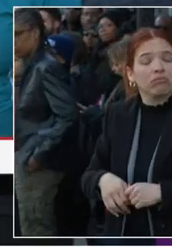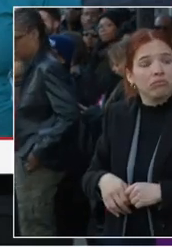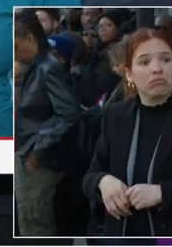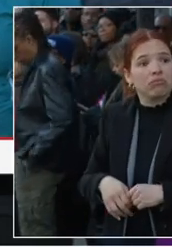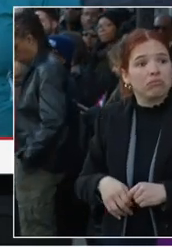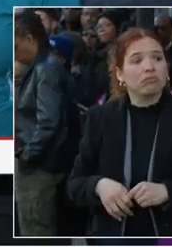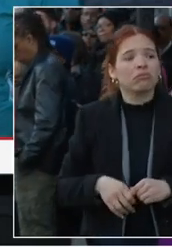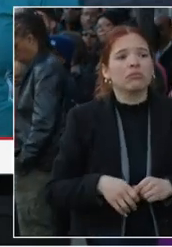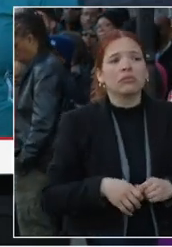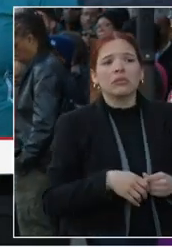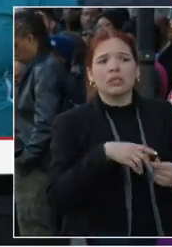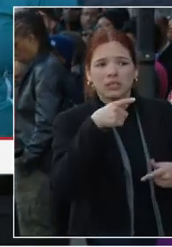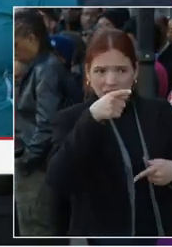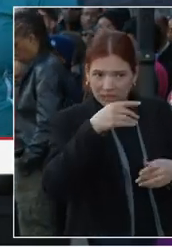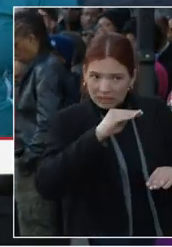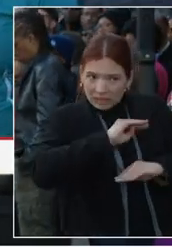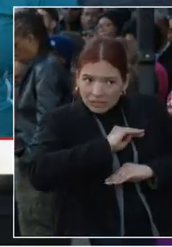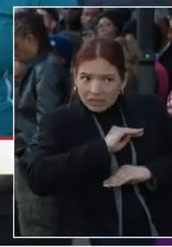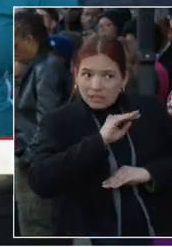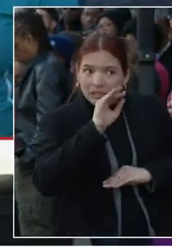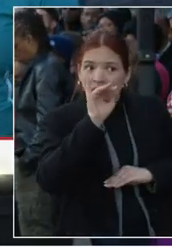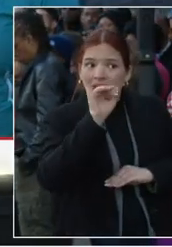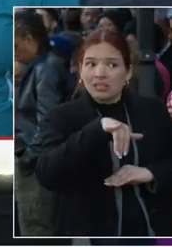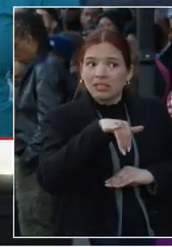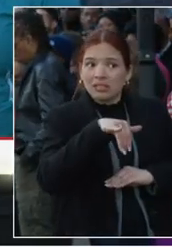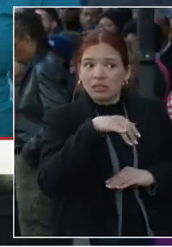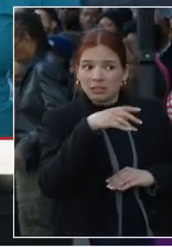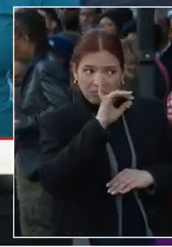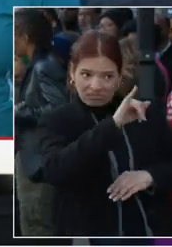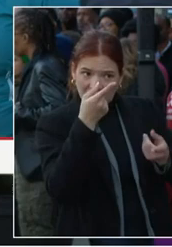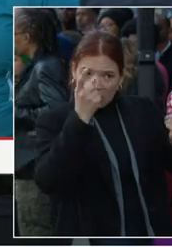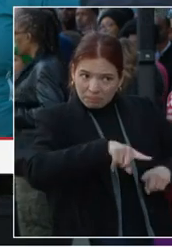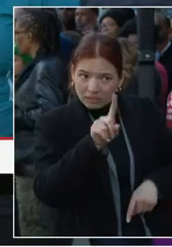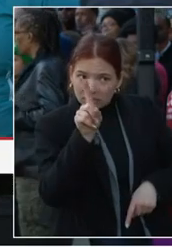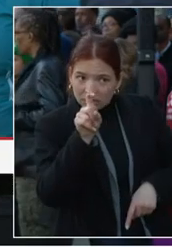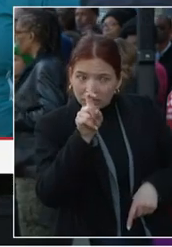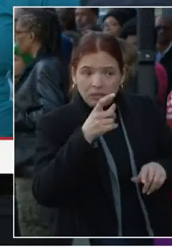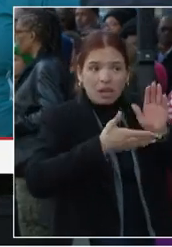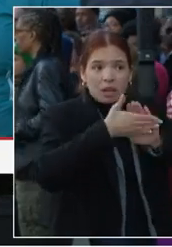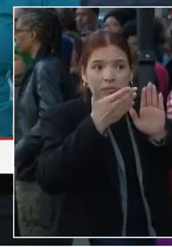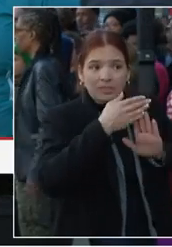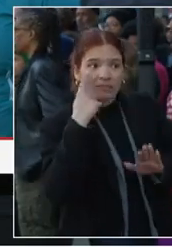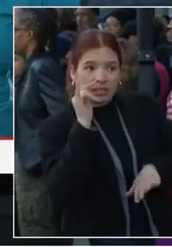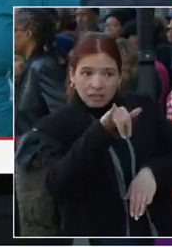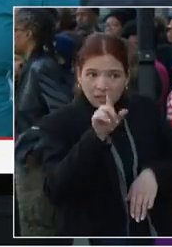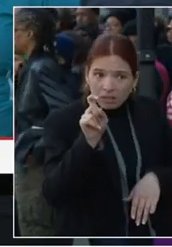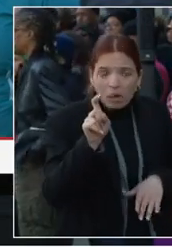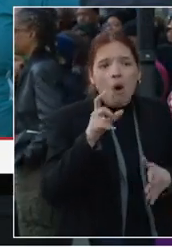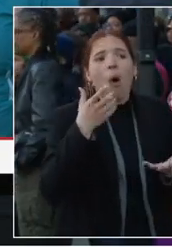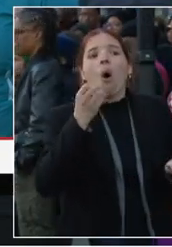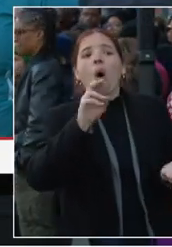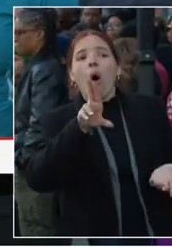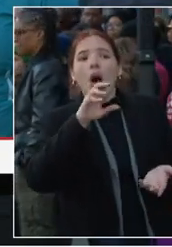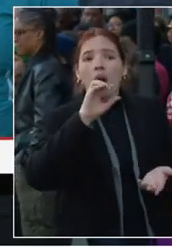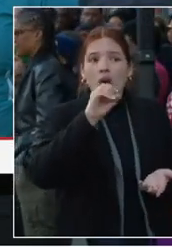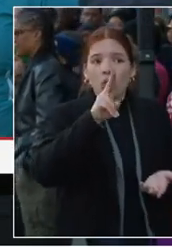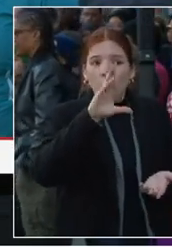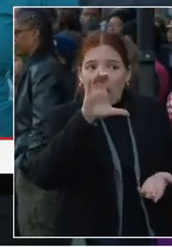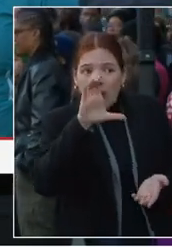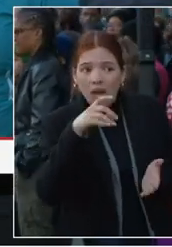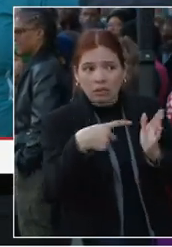you satisfied with what's going on in the operations there, or do you think at OUC does it require further